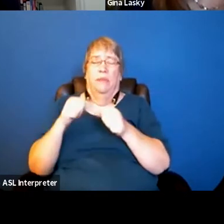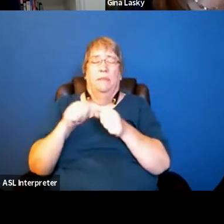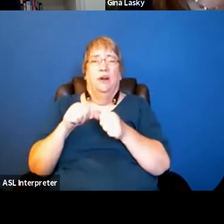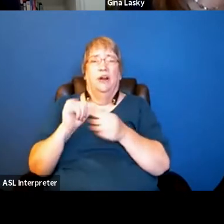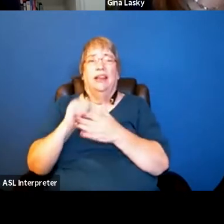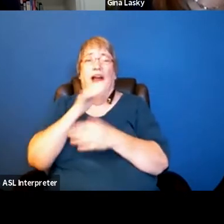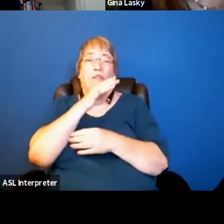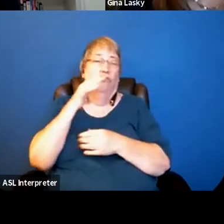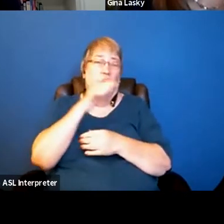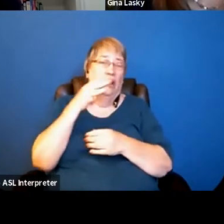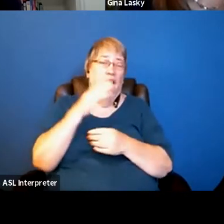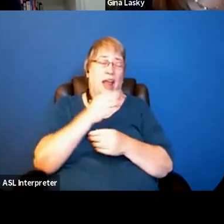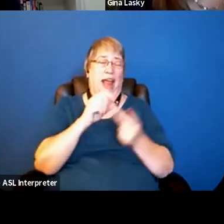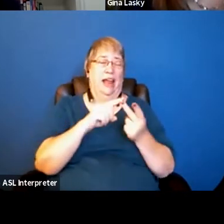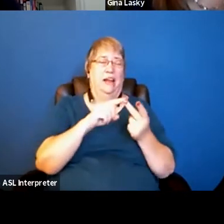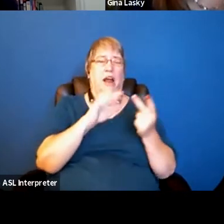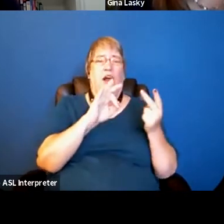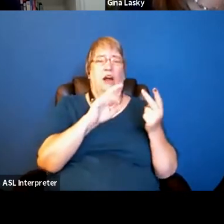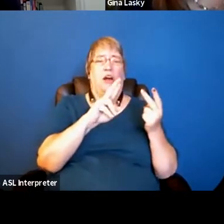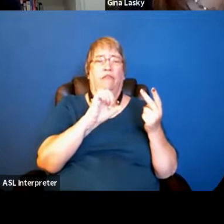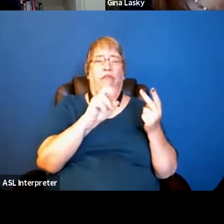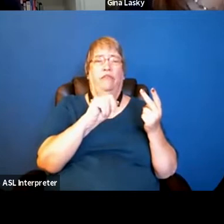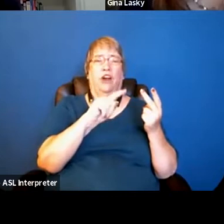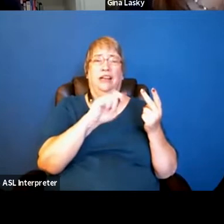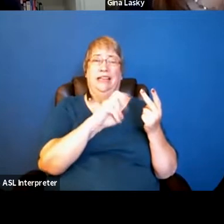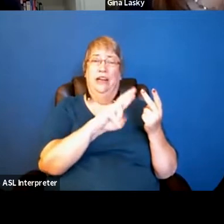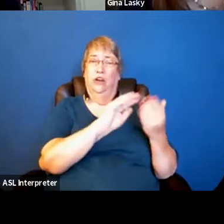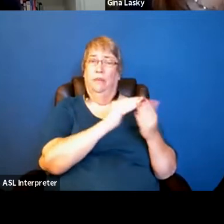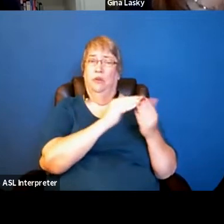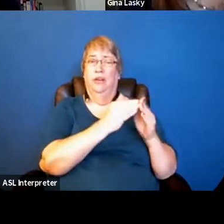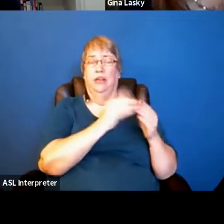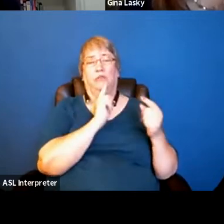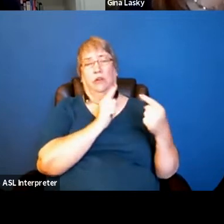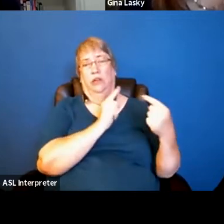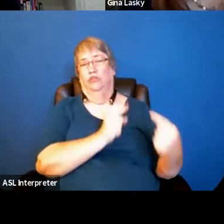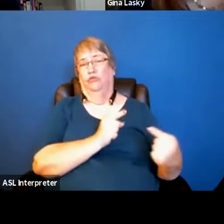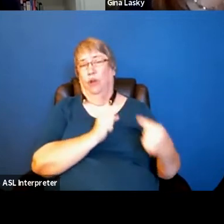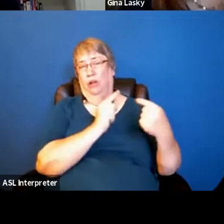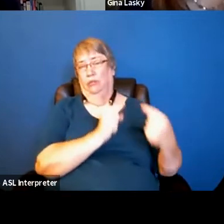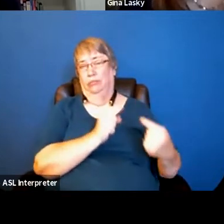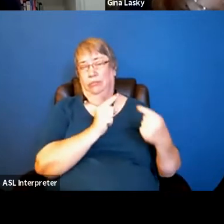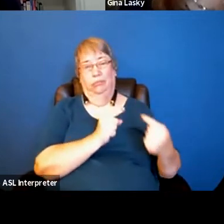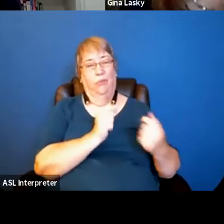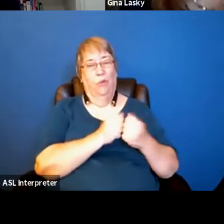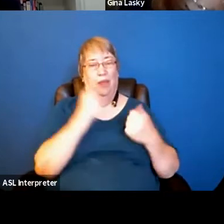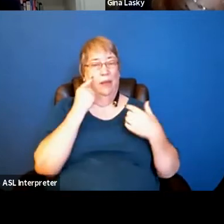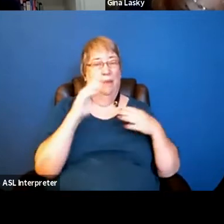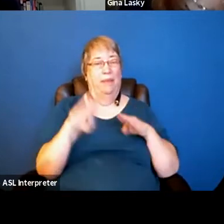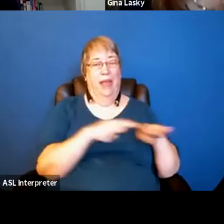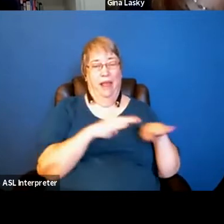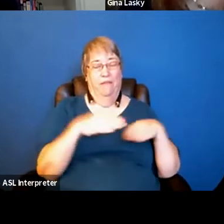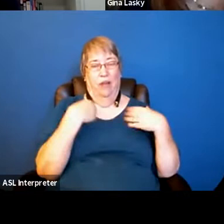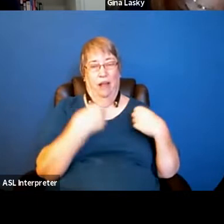rural and frontier communities disproportionately struggle with poor behavioral health conditions compared to the urban areas of the